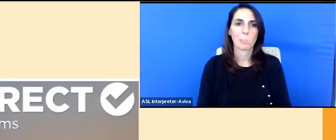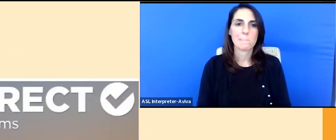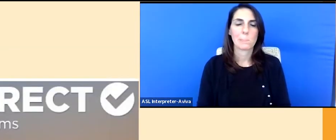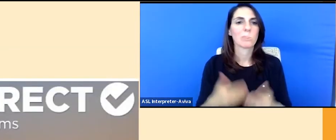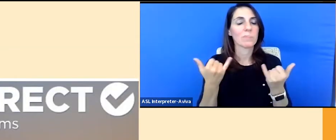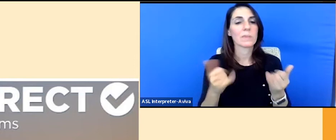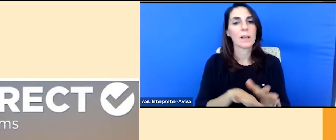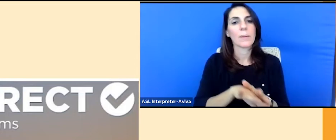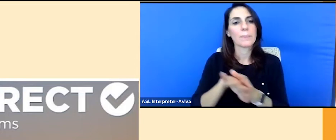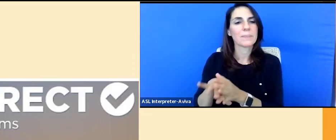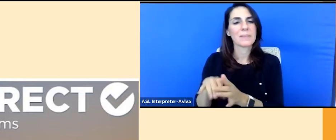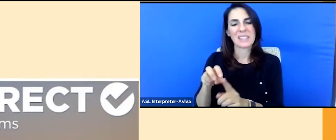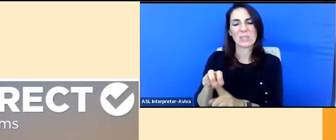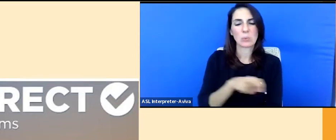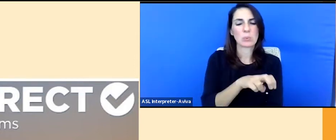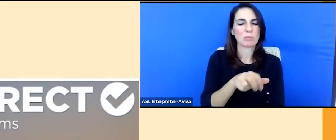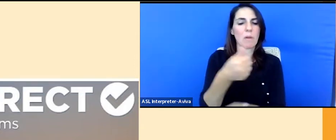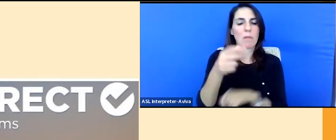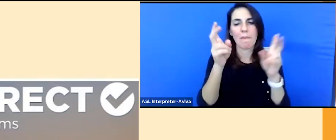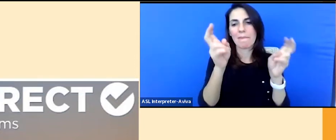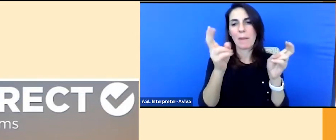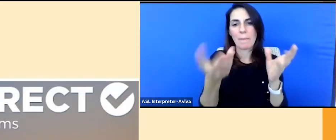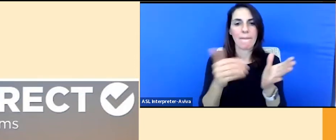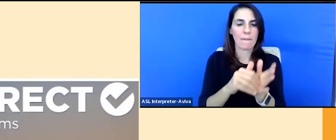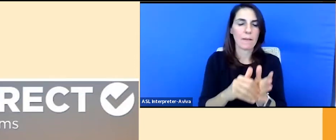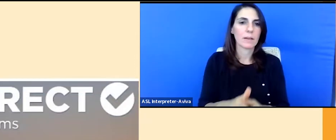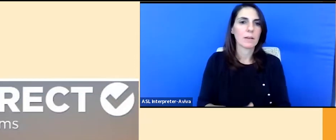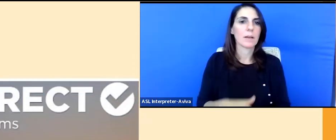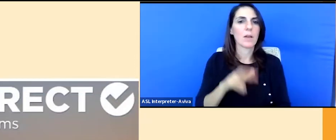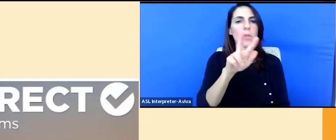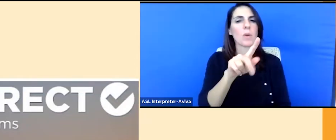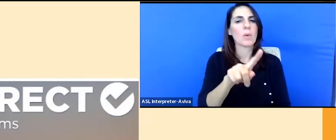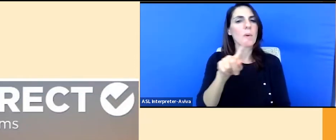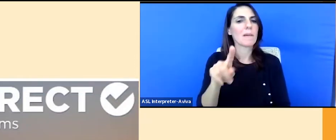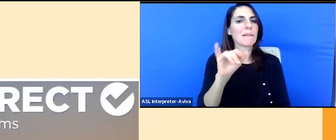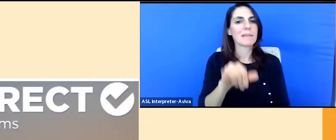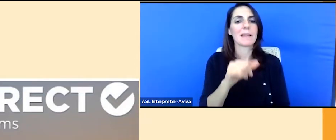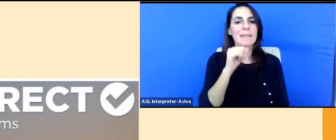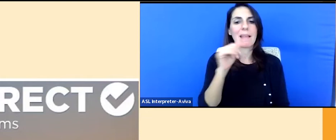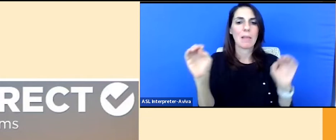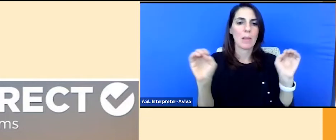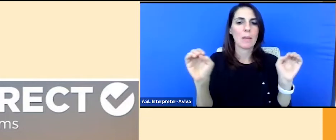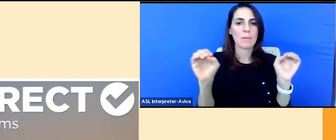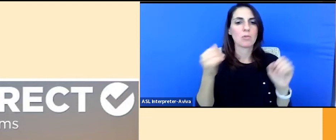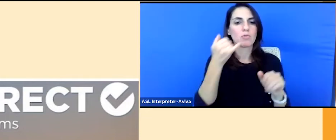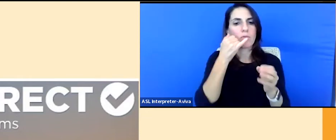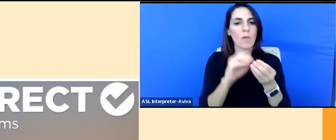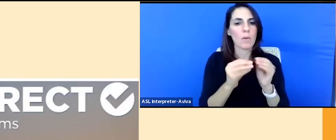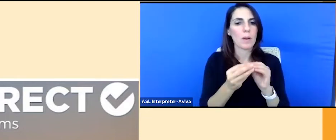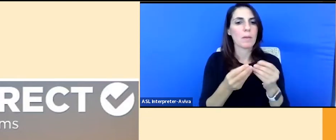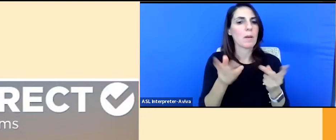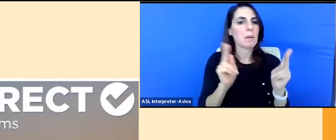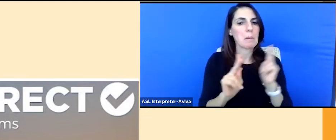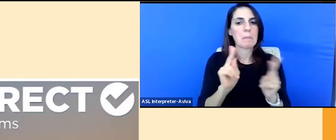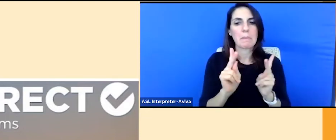Now we're going to switch topics again. 311 is a non-emergency phone number that